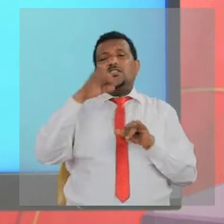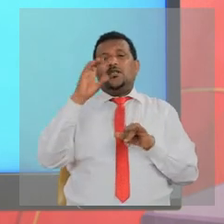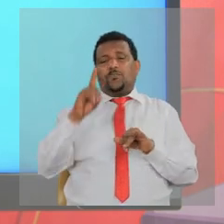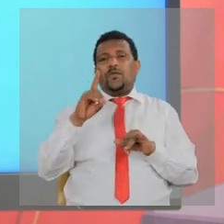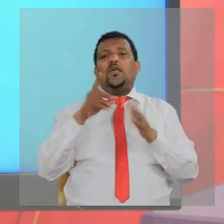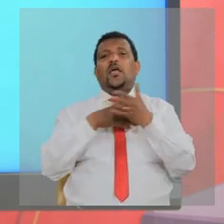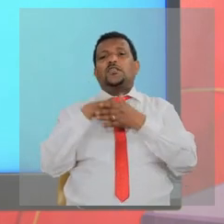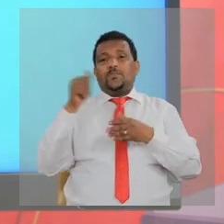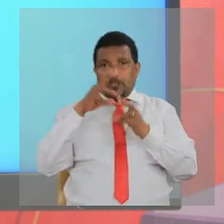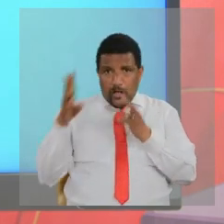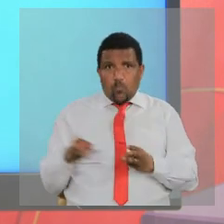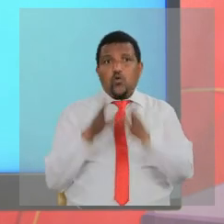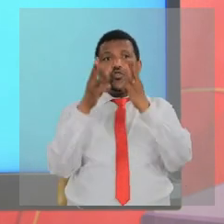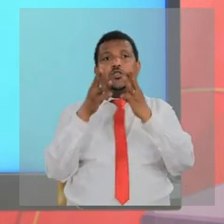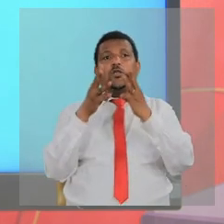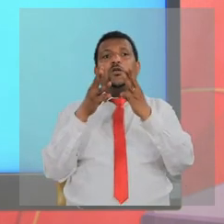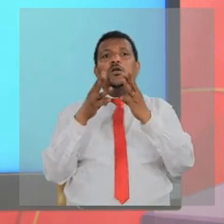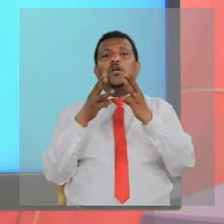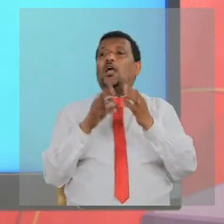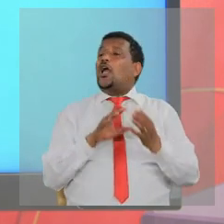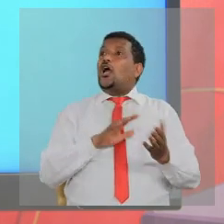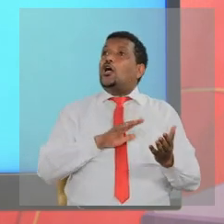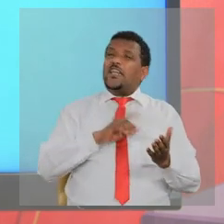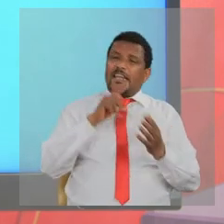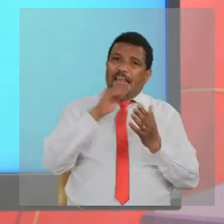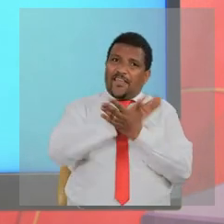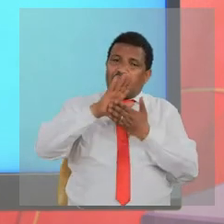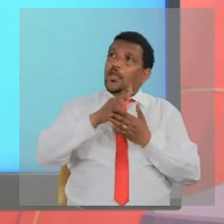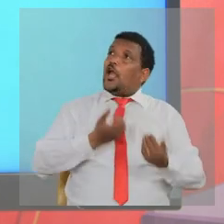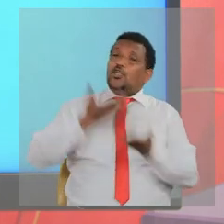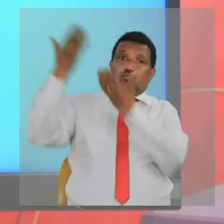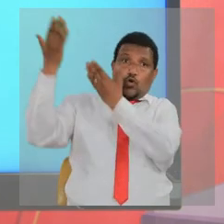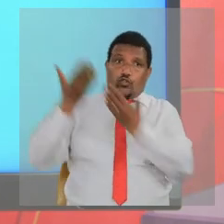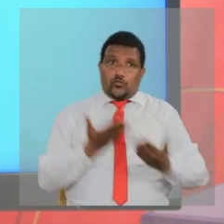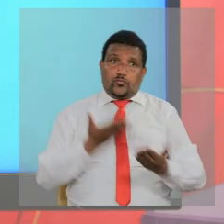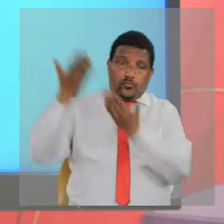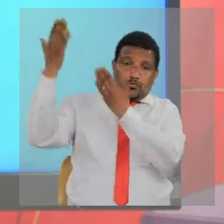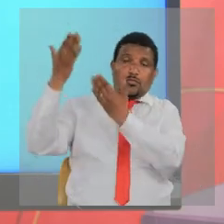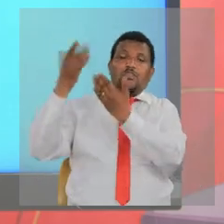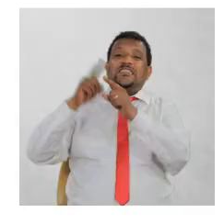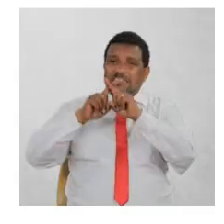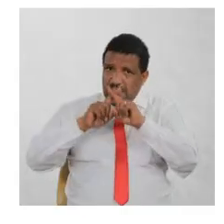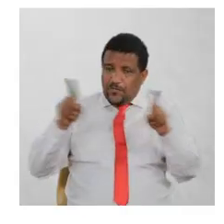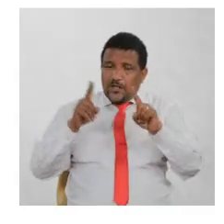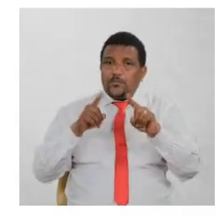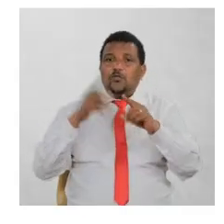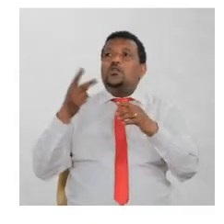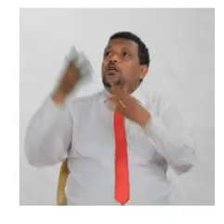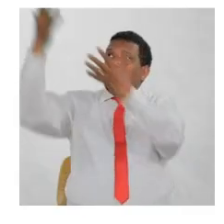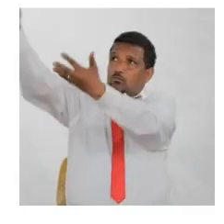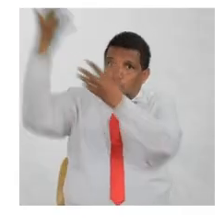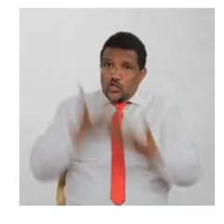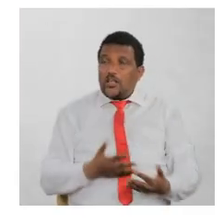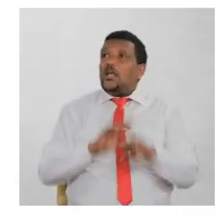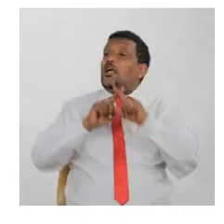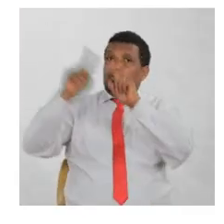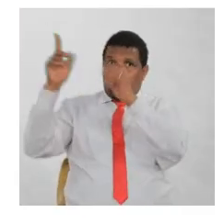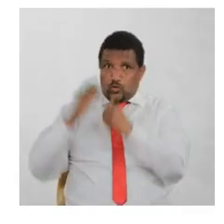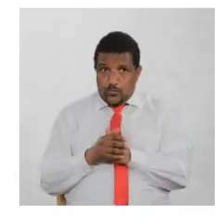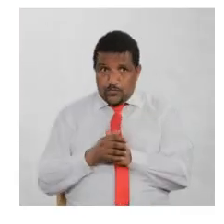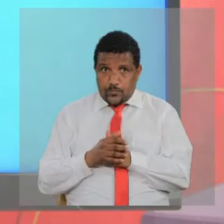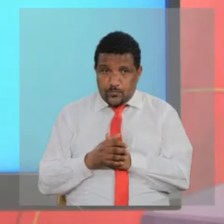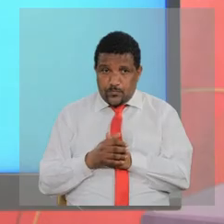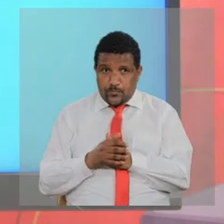the expenditure approach is net export. The net export is the difference between export and import.